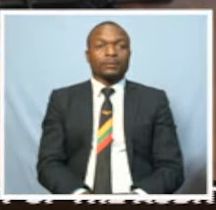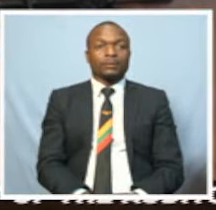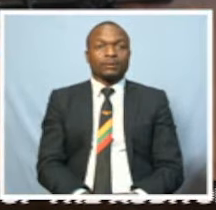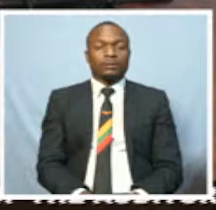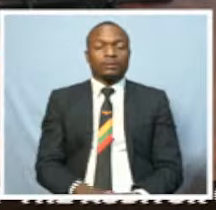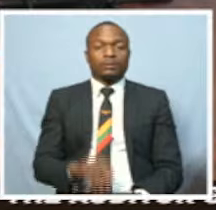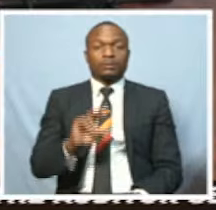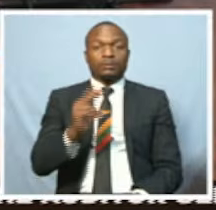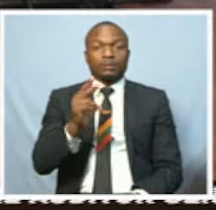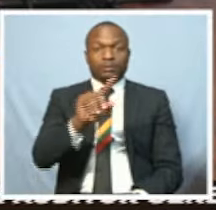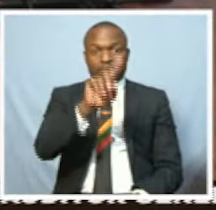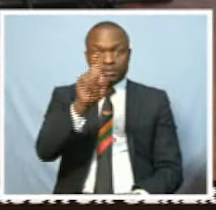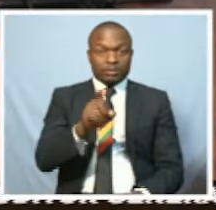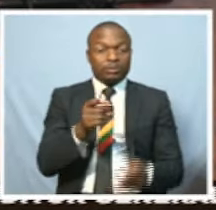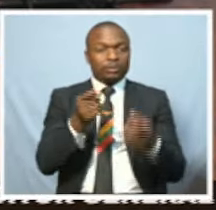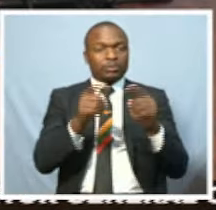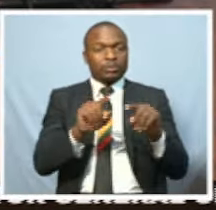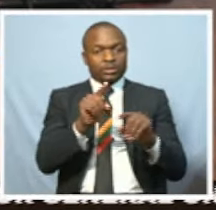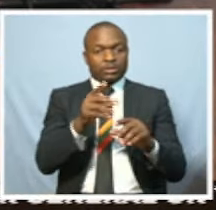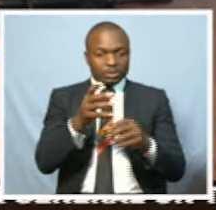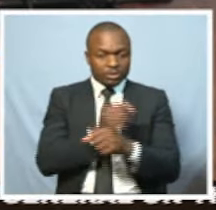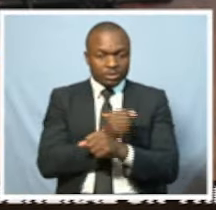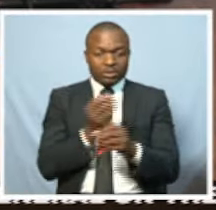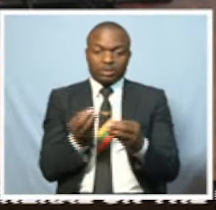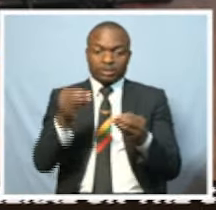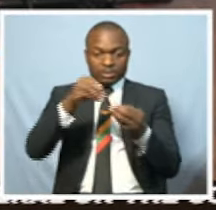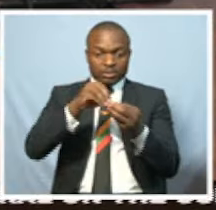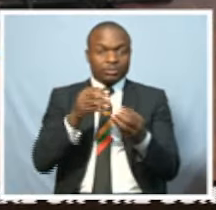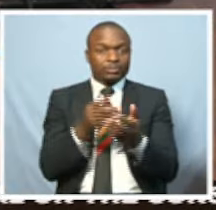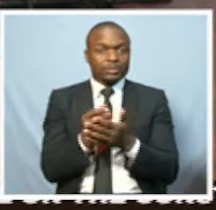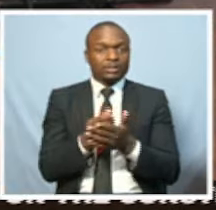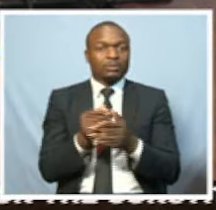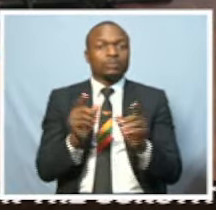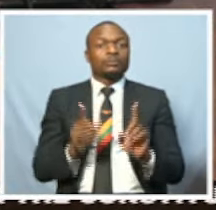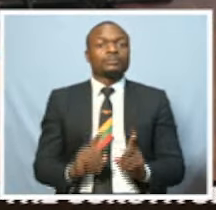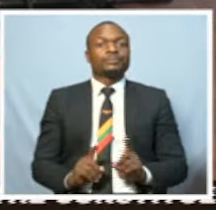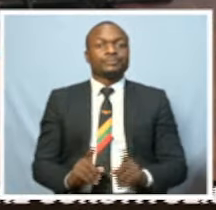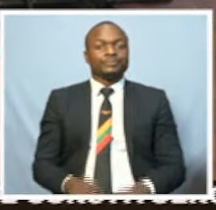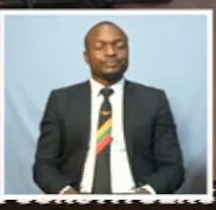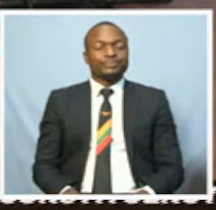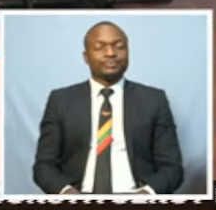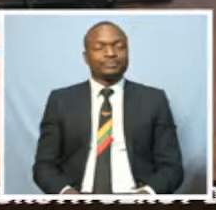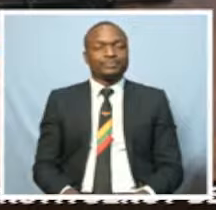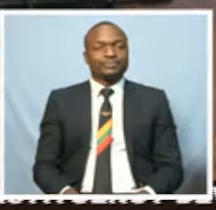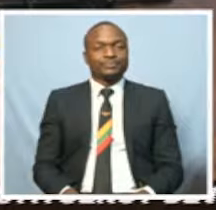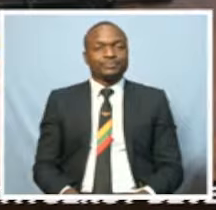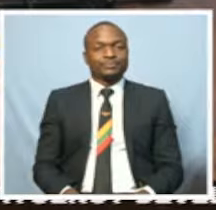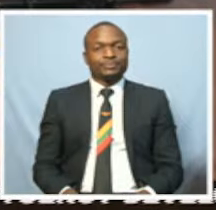The third question was, where did you get the additional funding from?